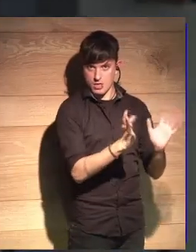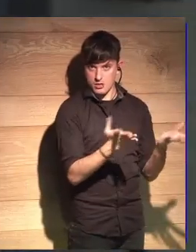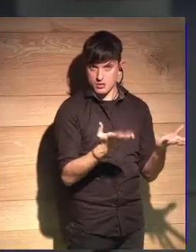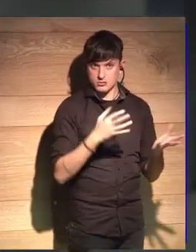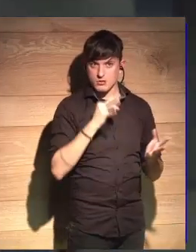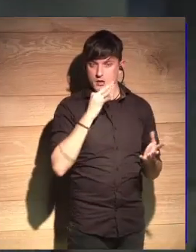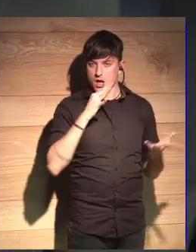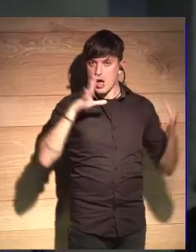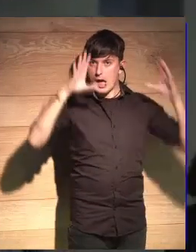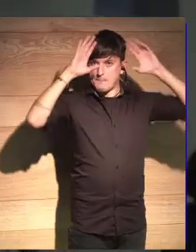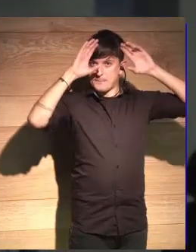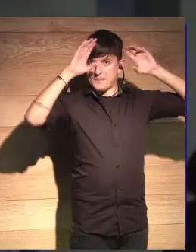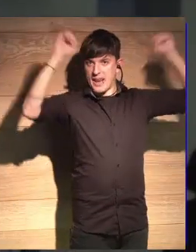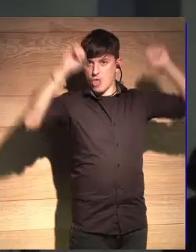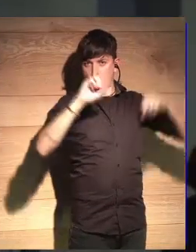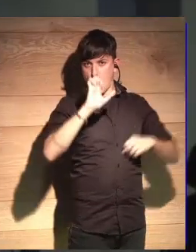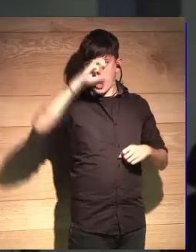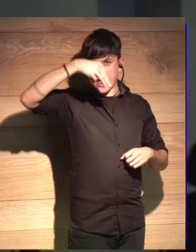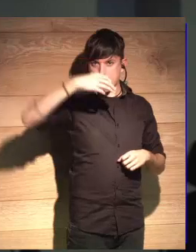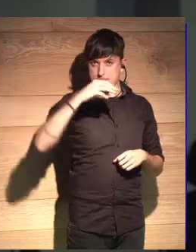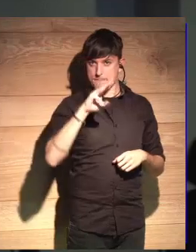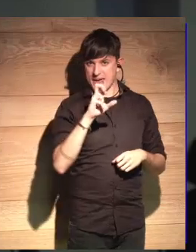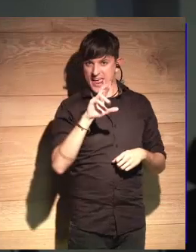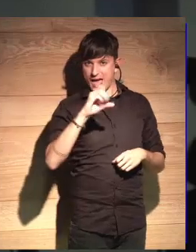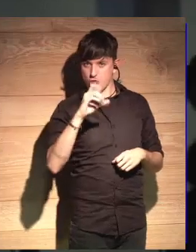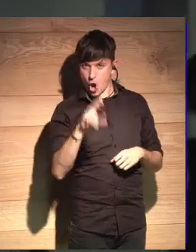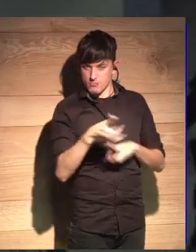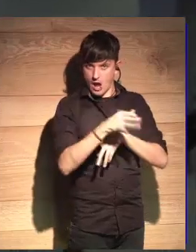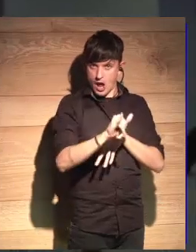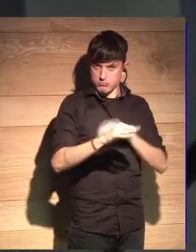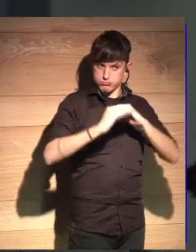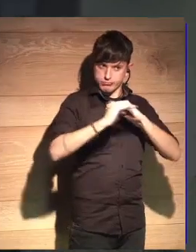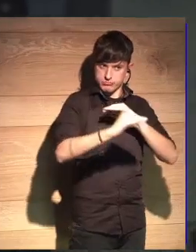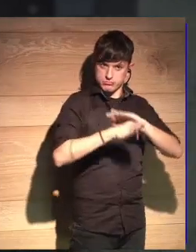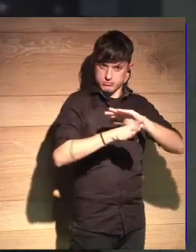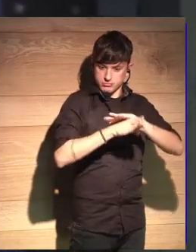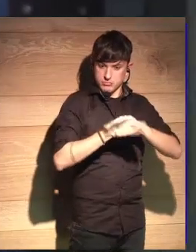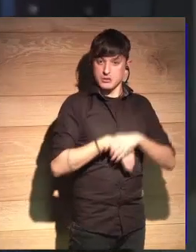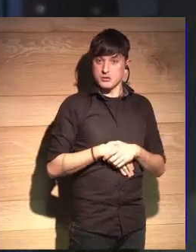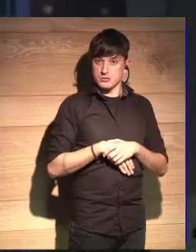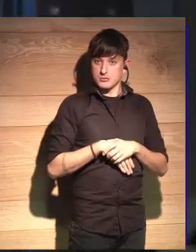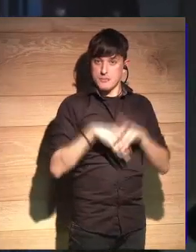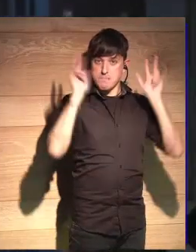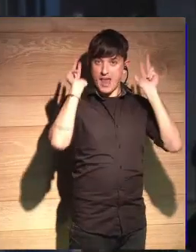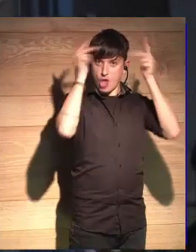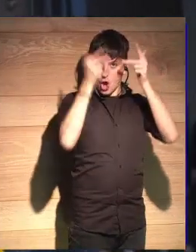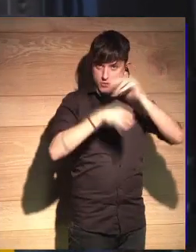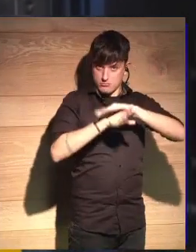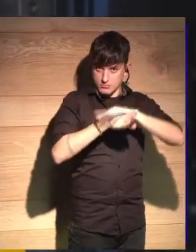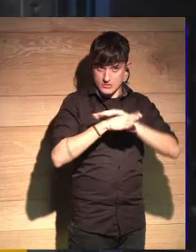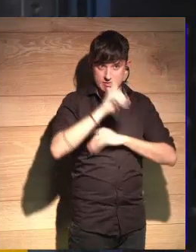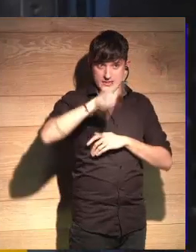Japan continued to write in their beautiful kanji script. Japan continued